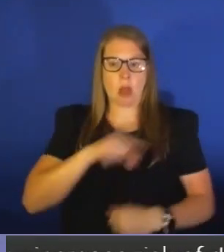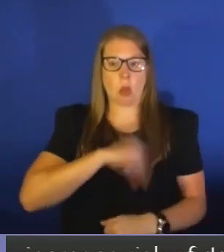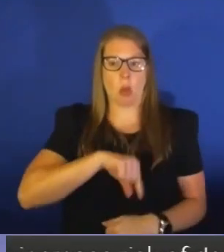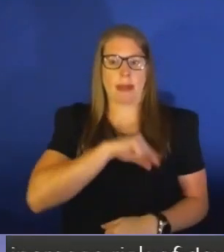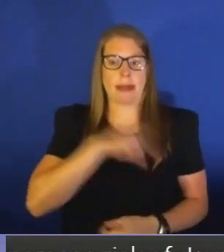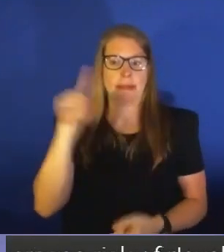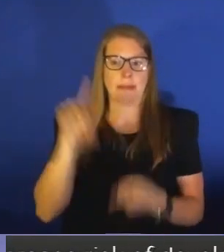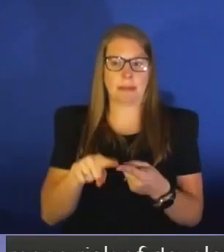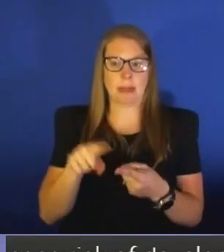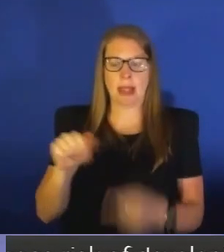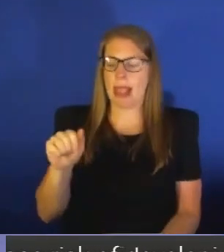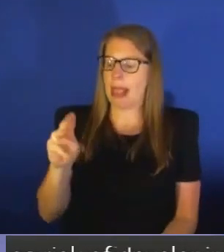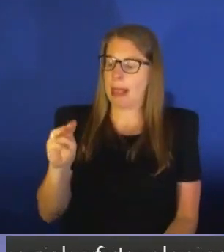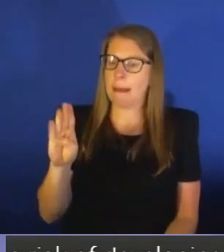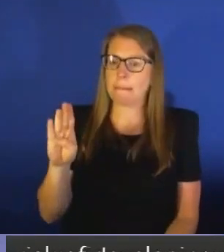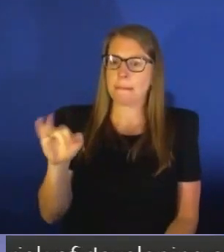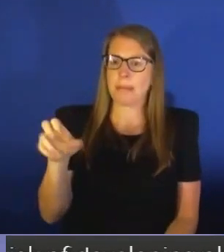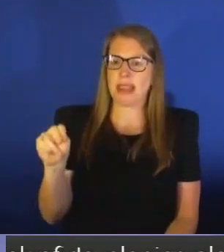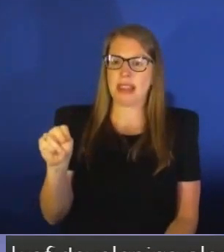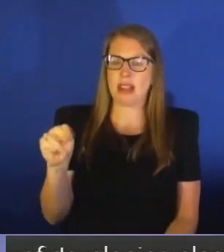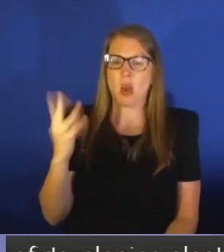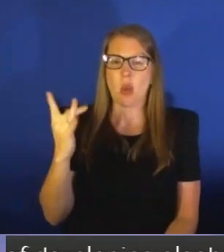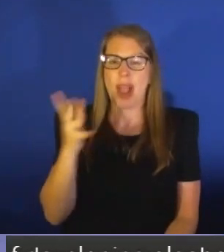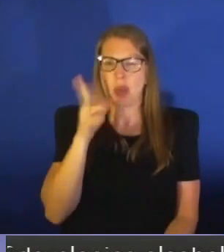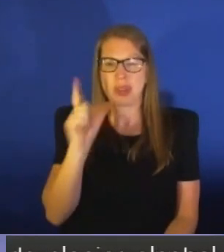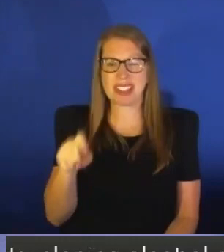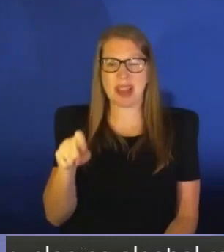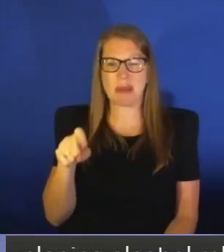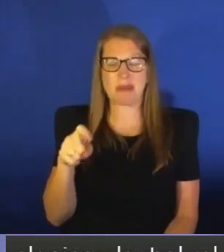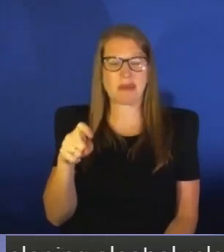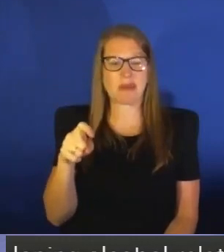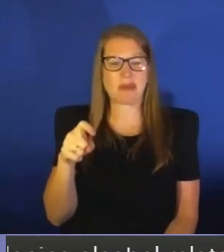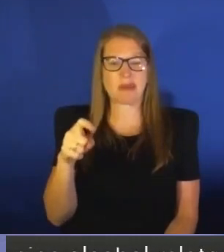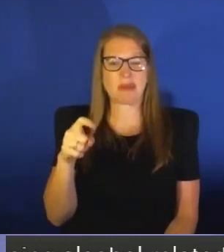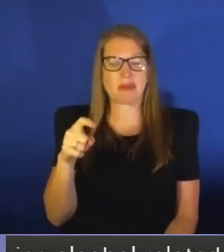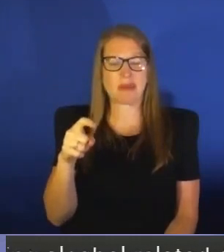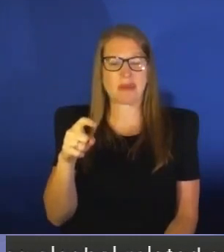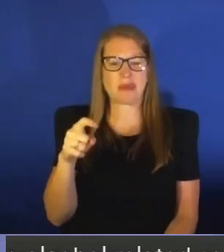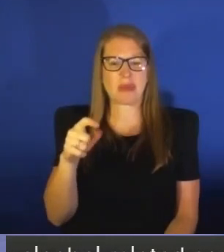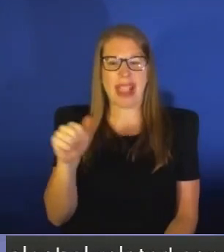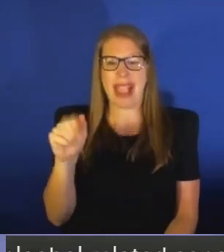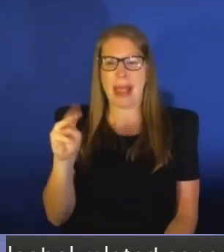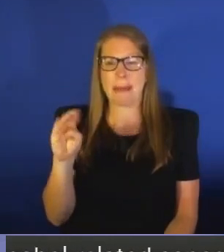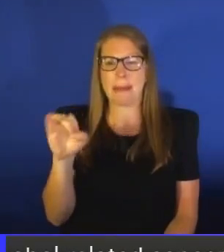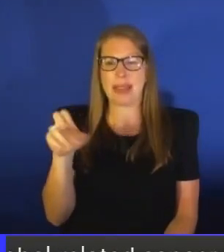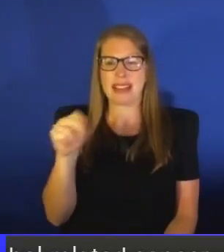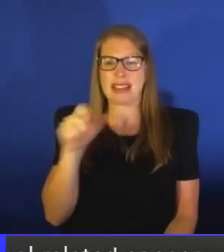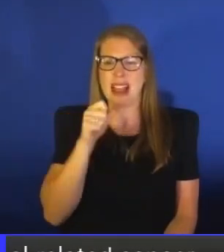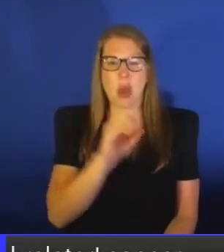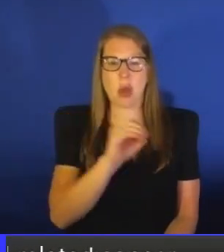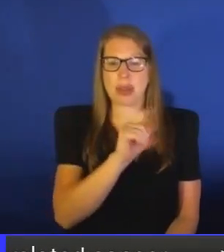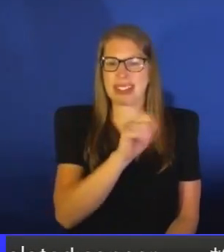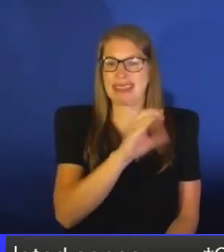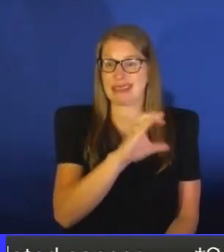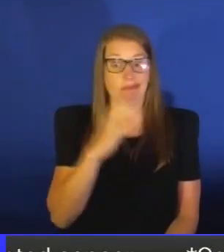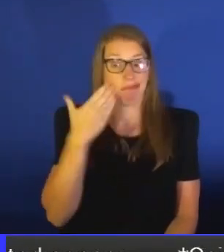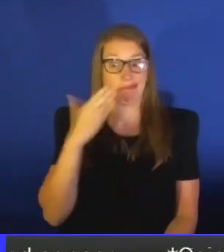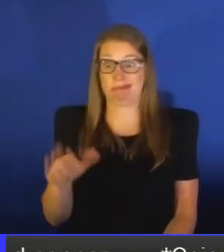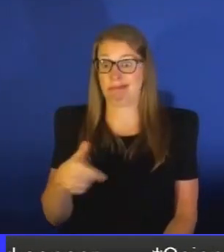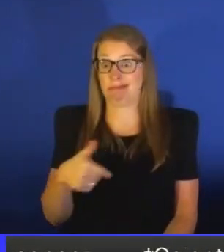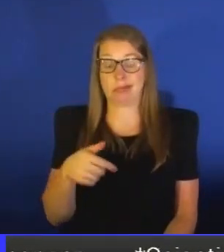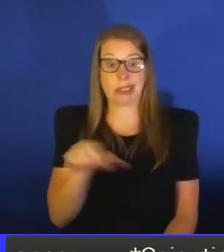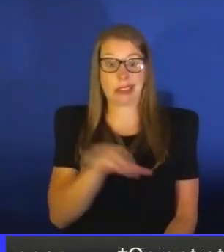No, so it's why would prescription. someone need Ambien over just maybe an over-the-counter sleep aid? We just don't know. Like I said, it's the same thing